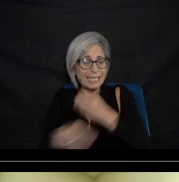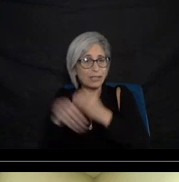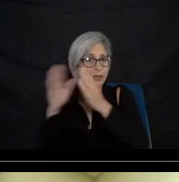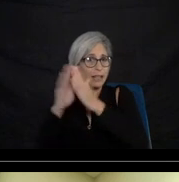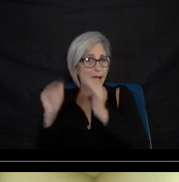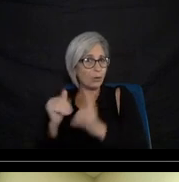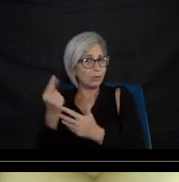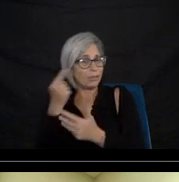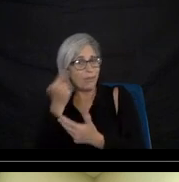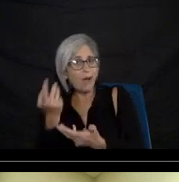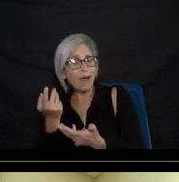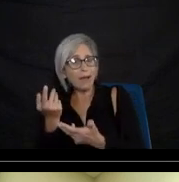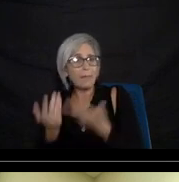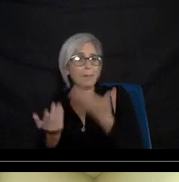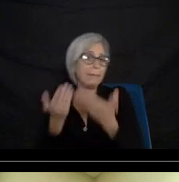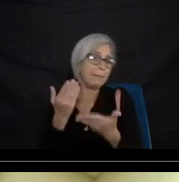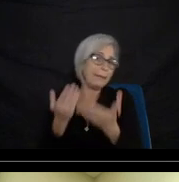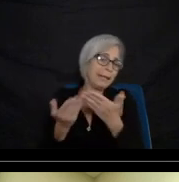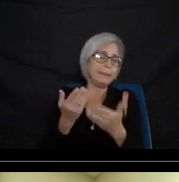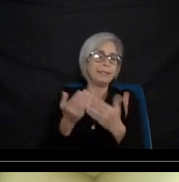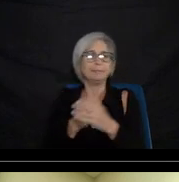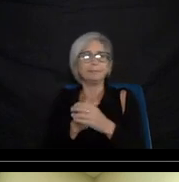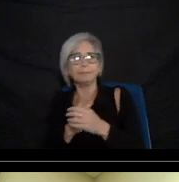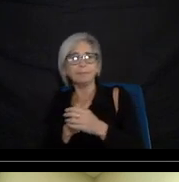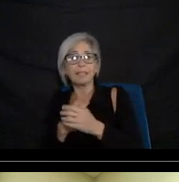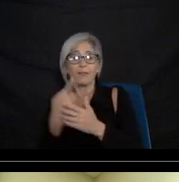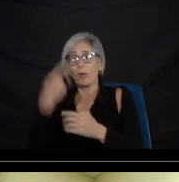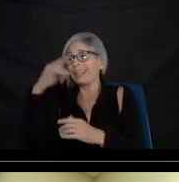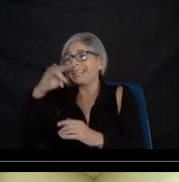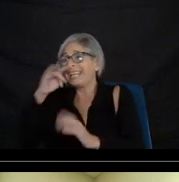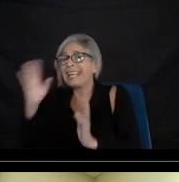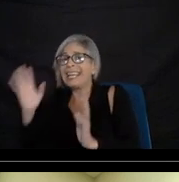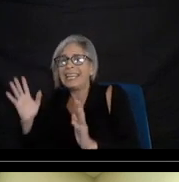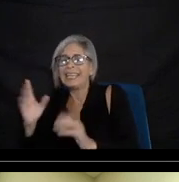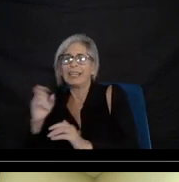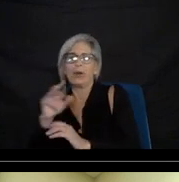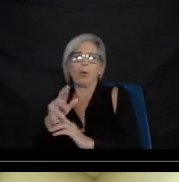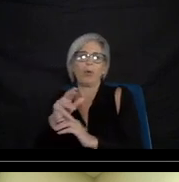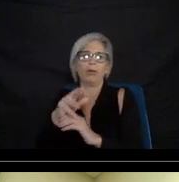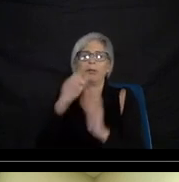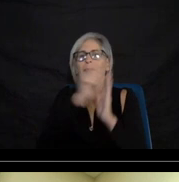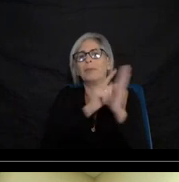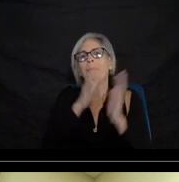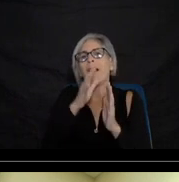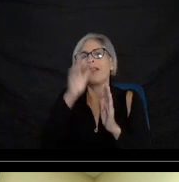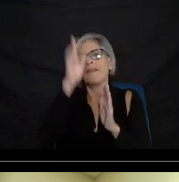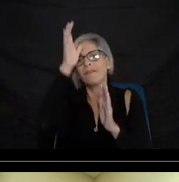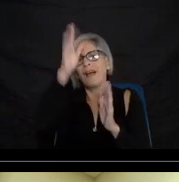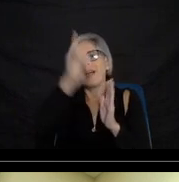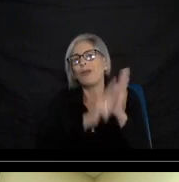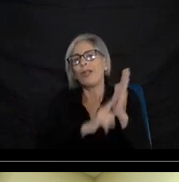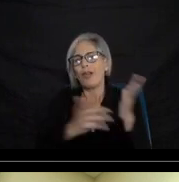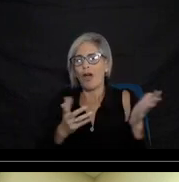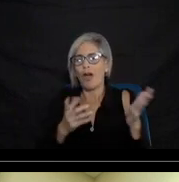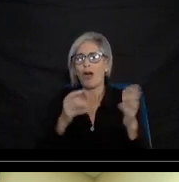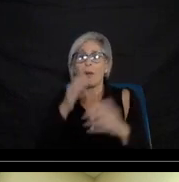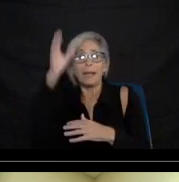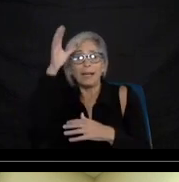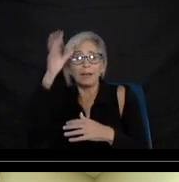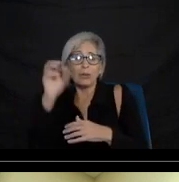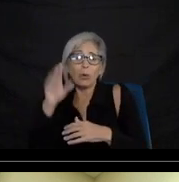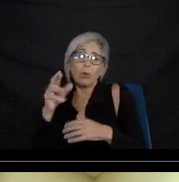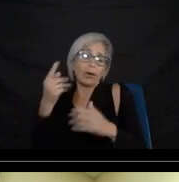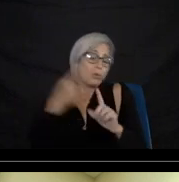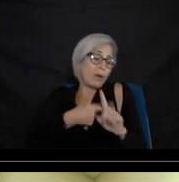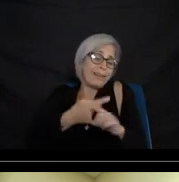stock for maybe it's one of their kids, maybe it's their in-laws or their parents, or maybe it is just a